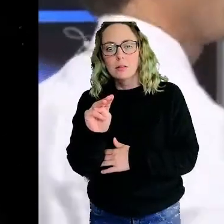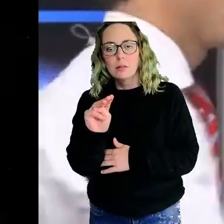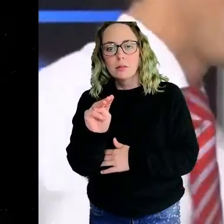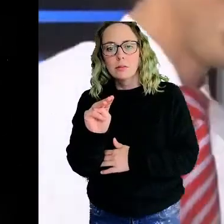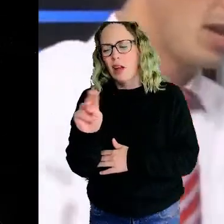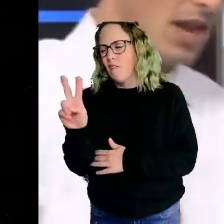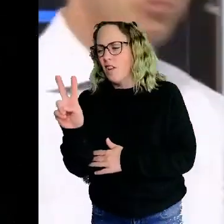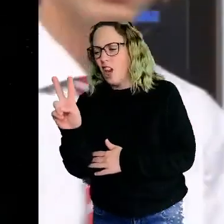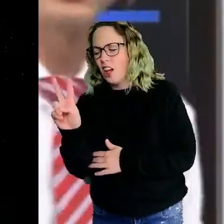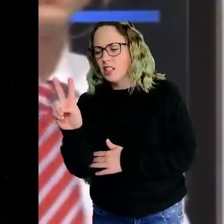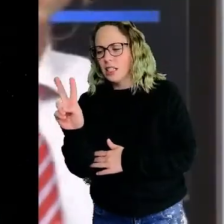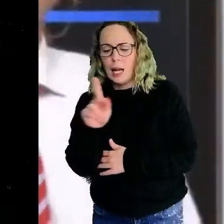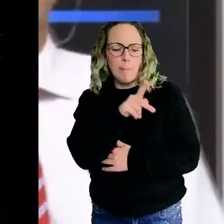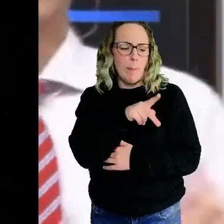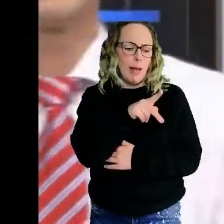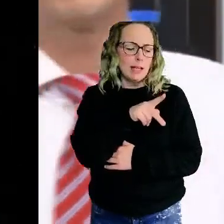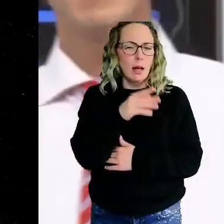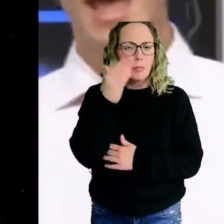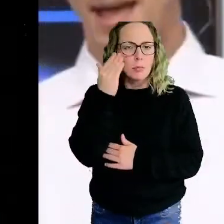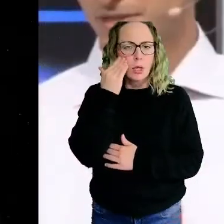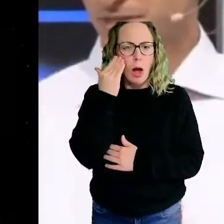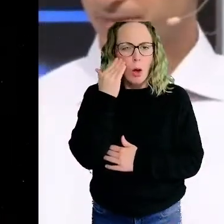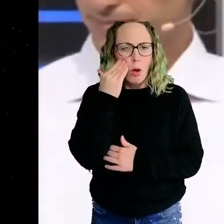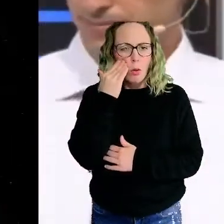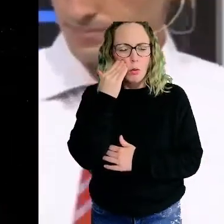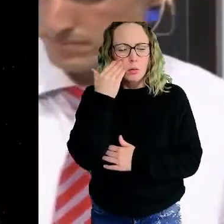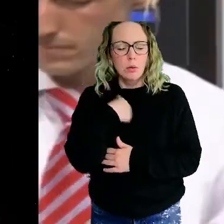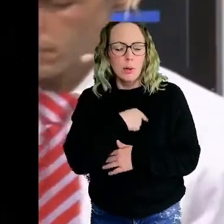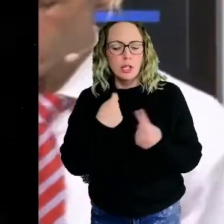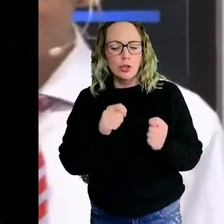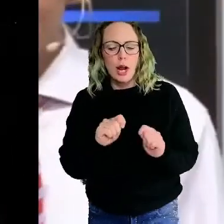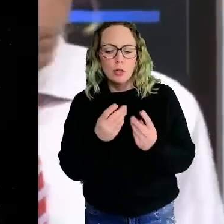and the velocity, and we were trying to solve for the mass.